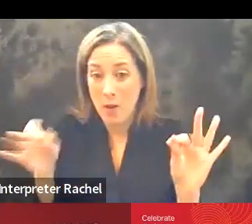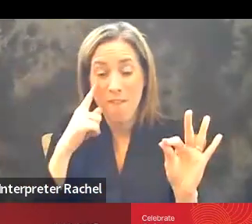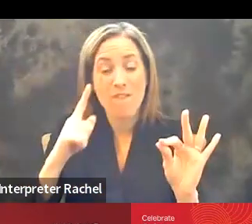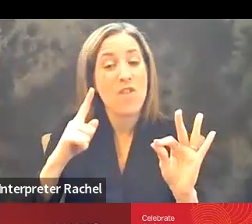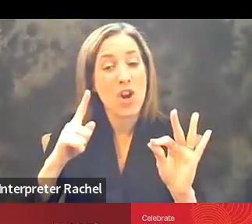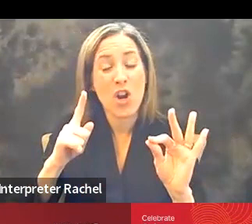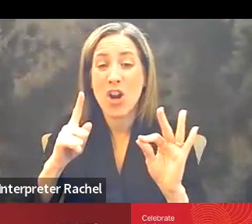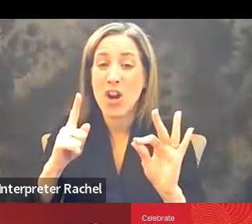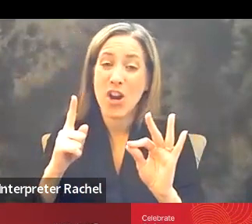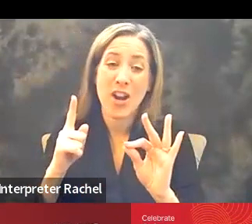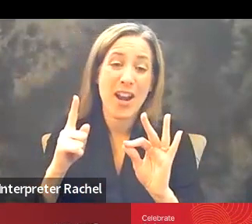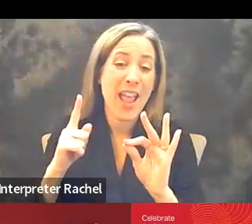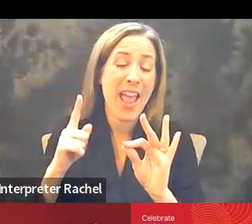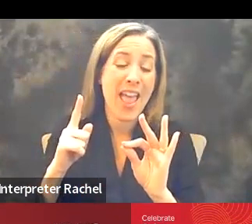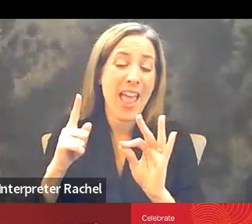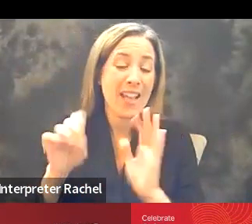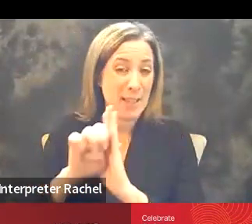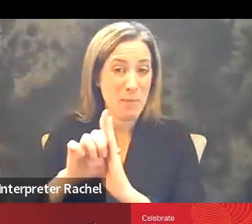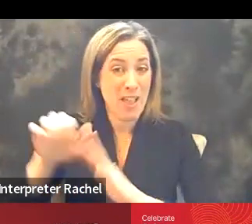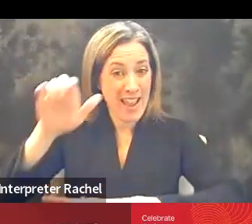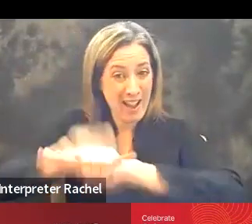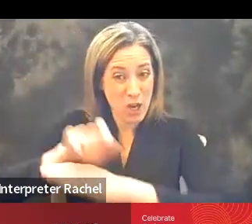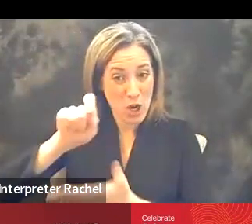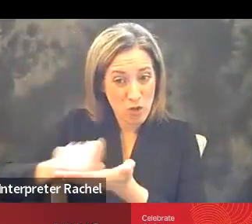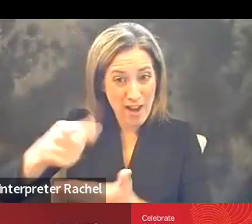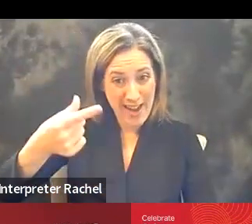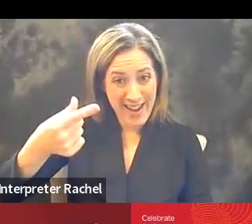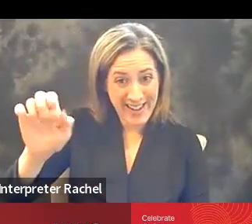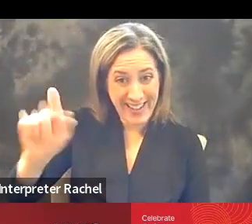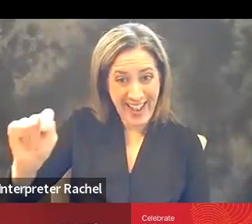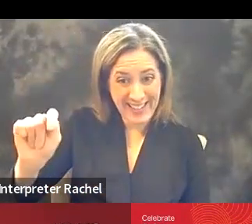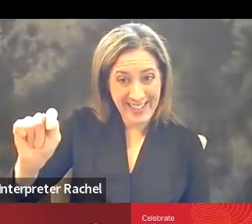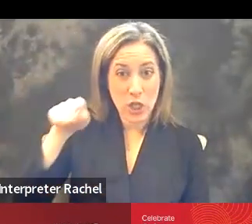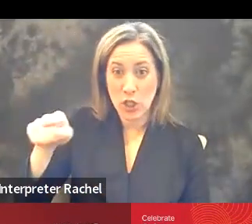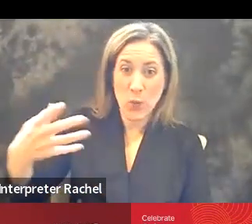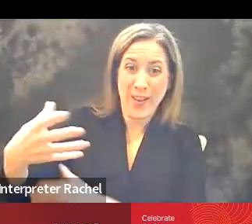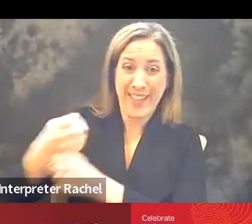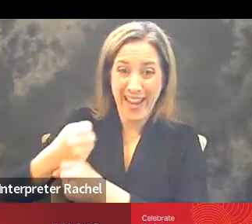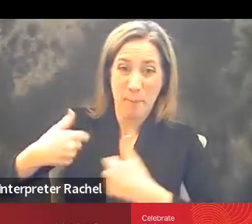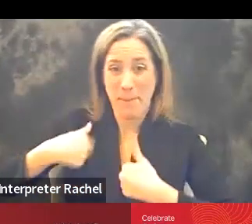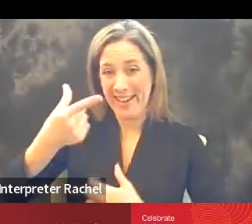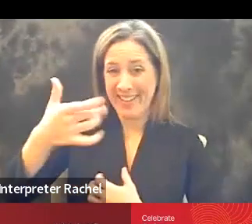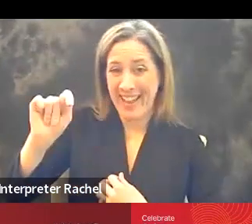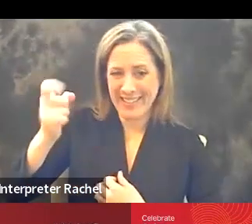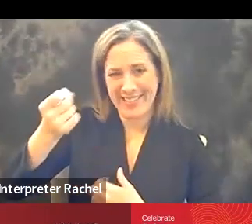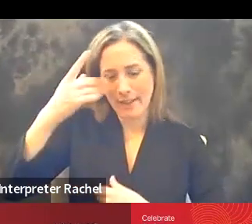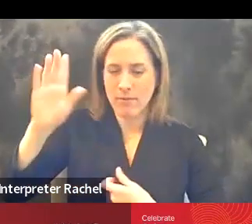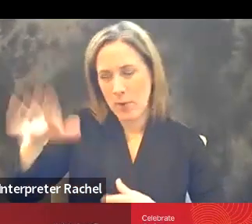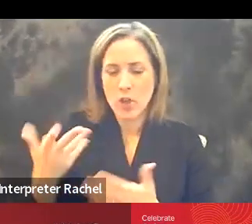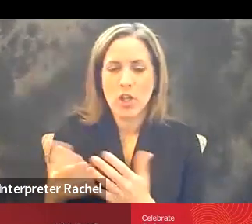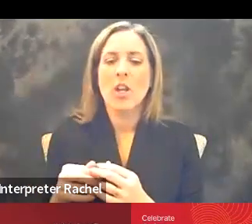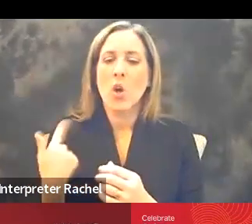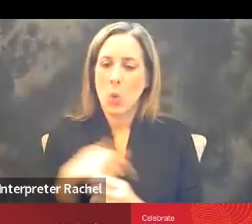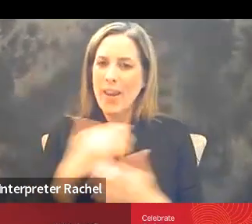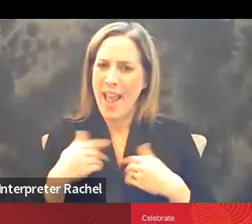English, I almost never use the word get, right? Like, do you get me? Or like, right? So even in English, we have kind of a difference in register between spoken